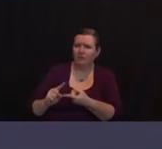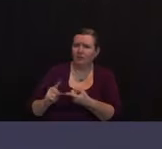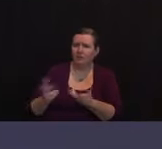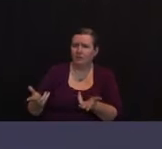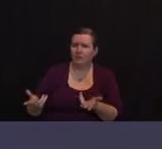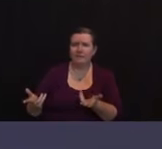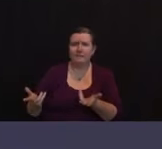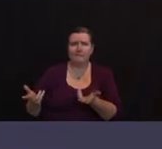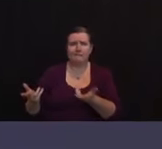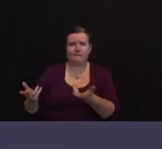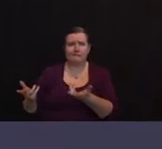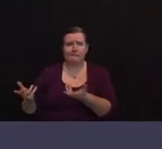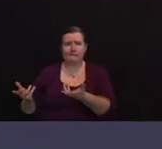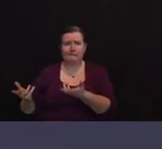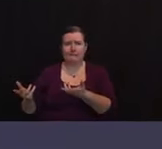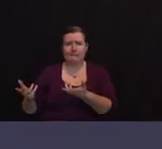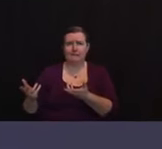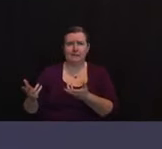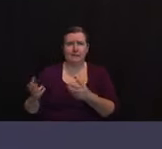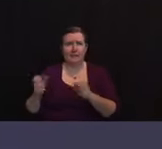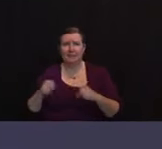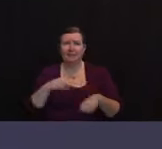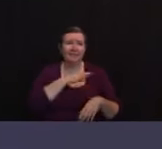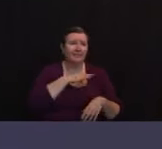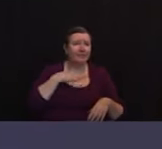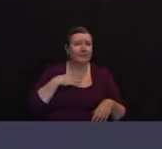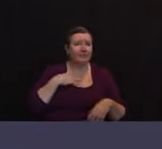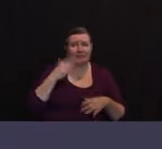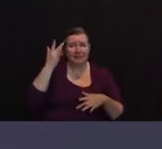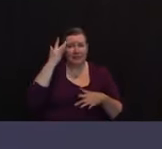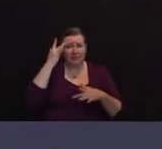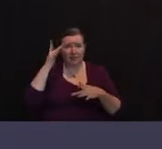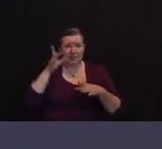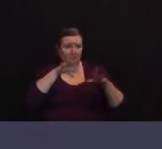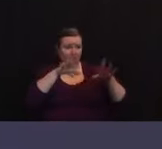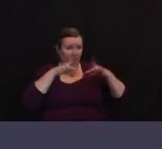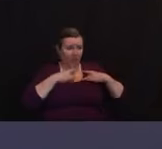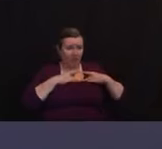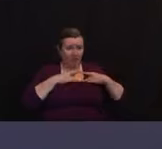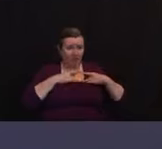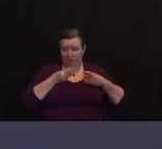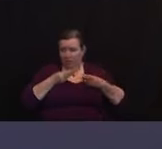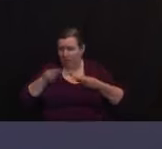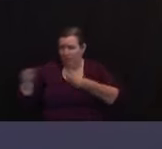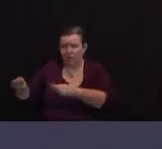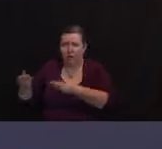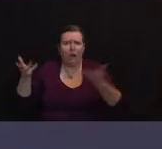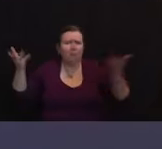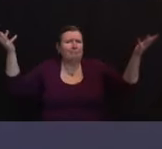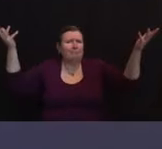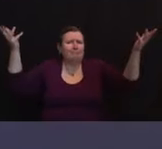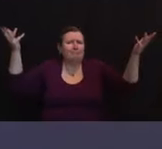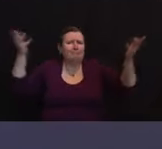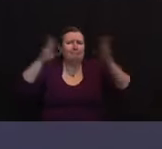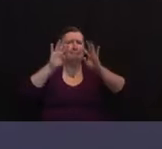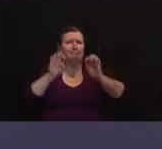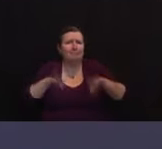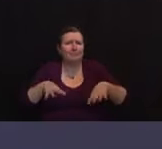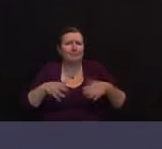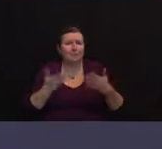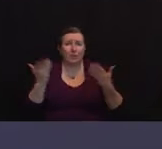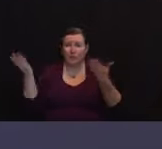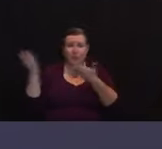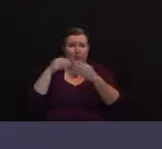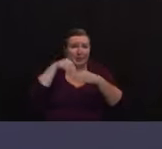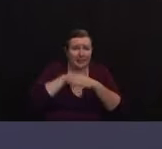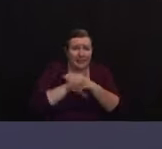that doesn't mean you can't have outbreaks among staff who then are either bringing it into the long-term care resident or getting infected from